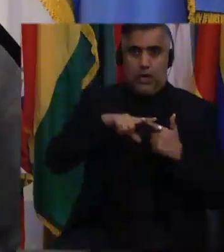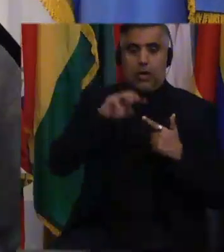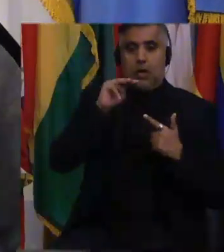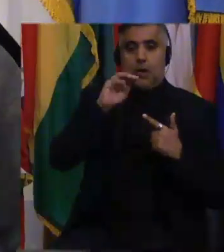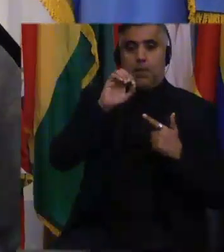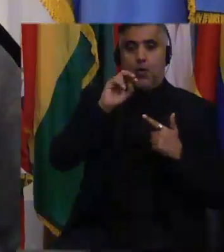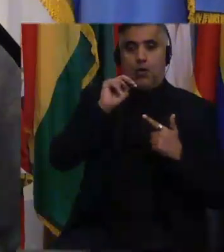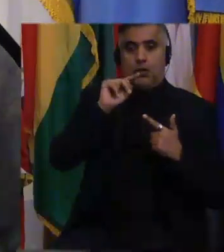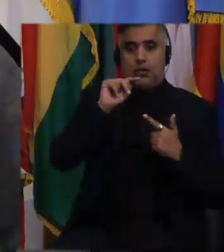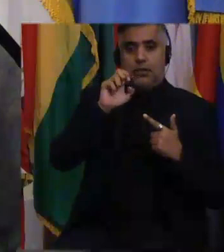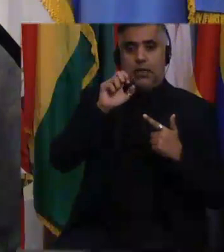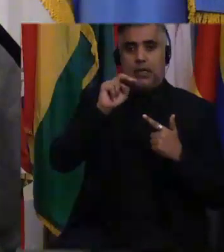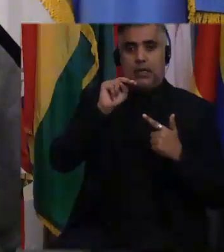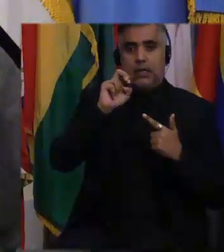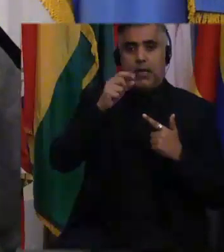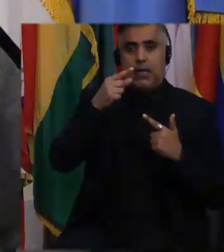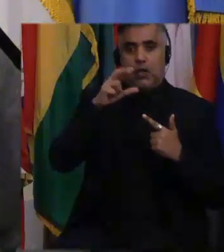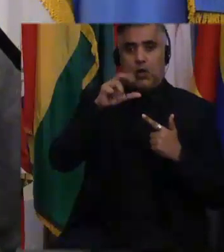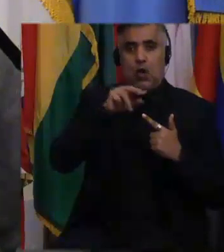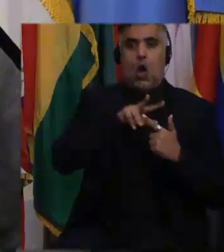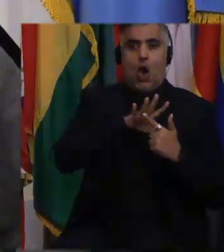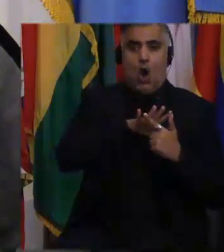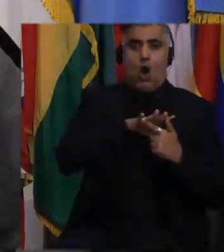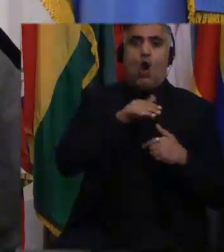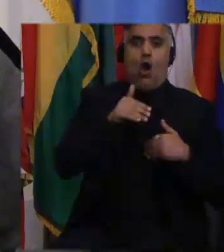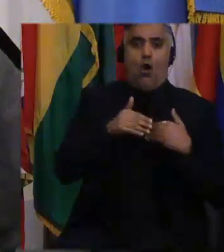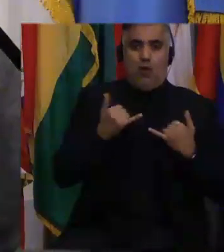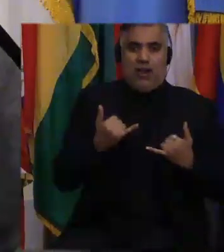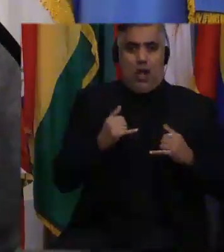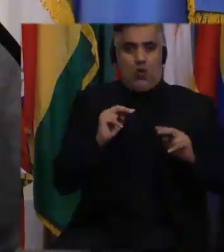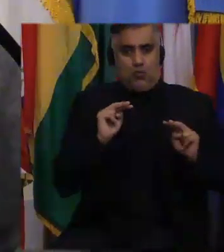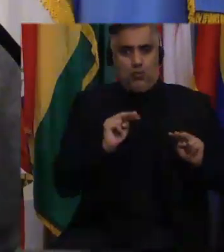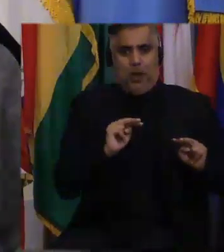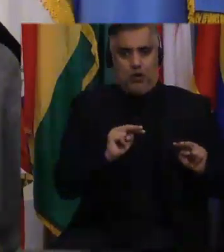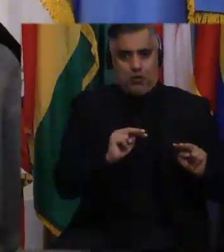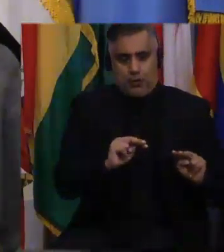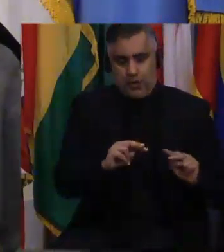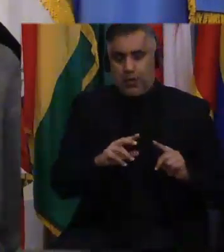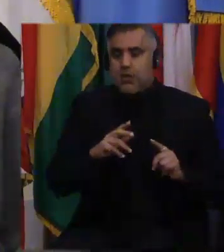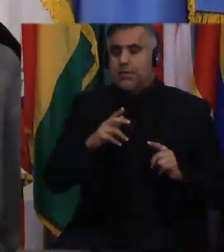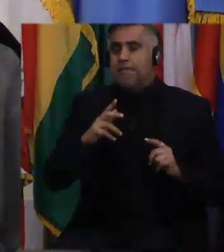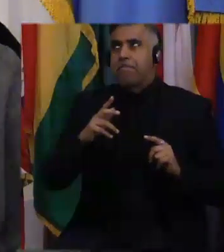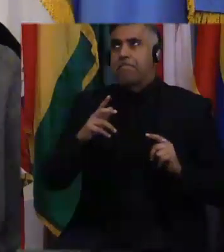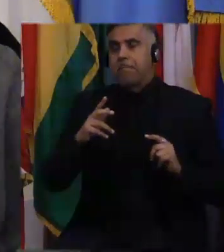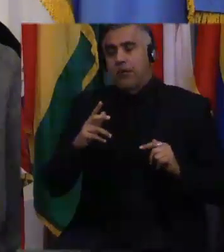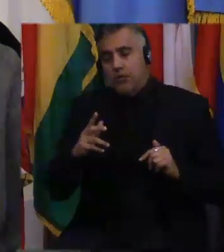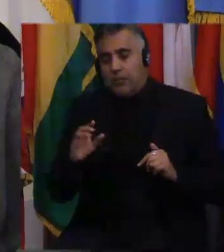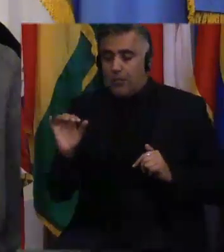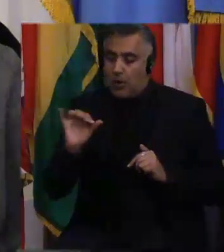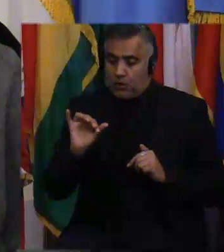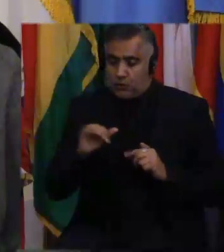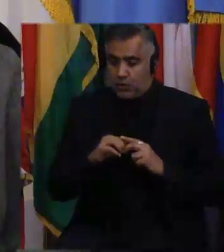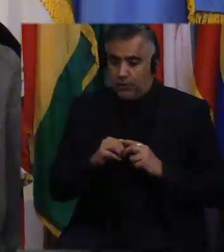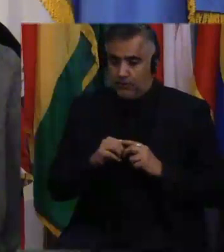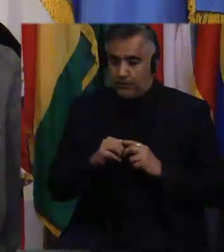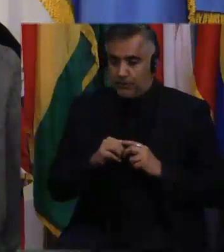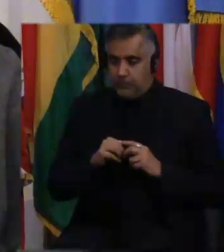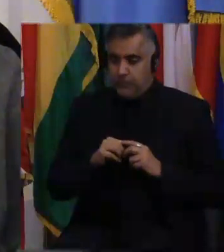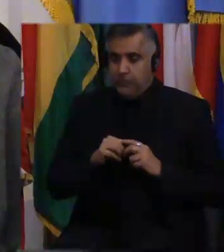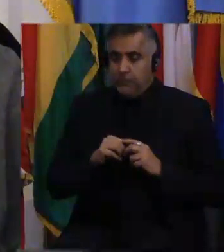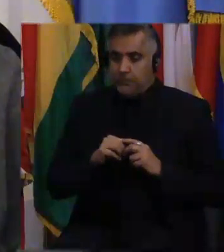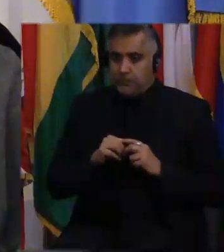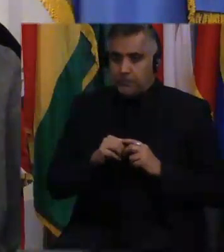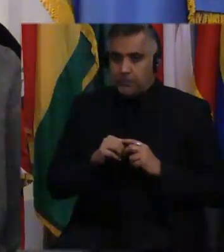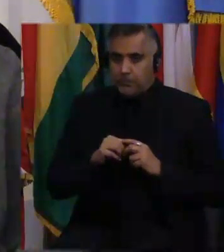Montenegro, are already undergoing monitoring at this time. And let me also add